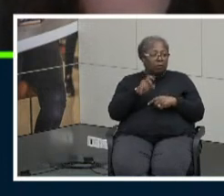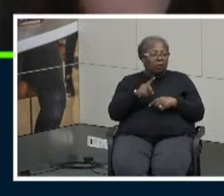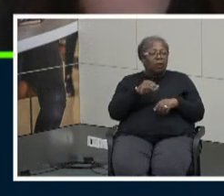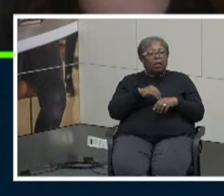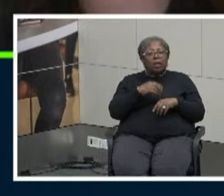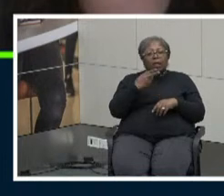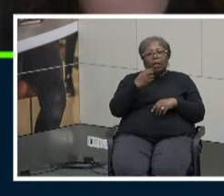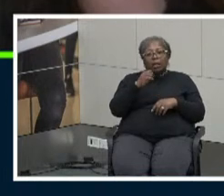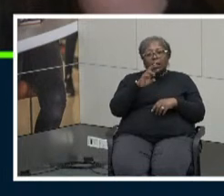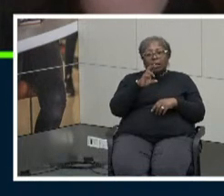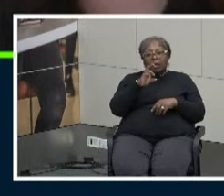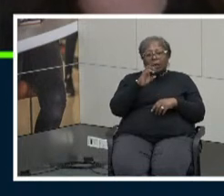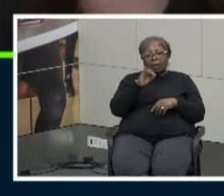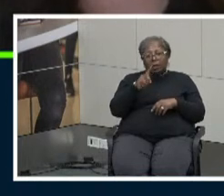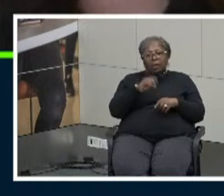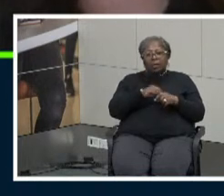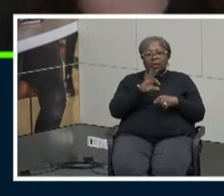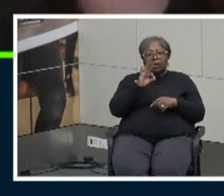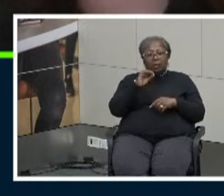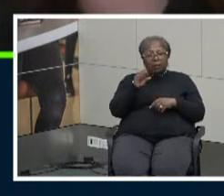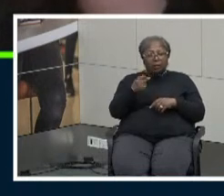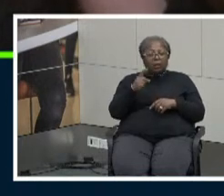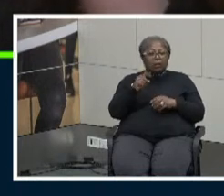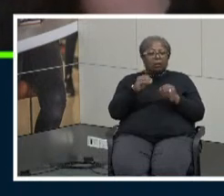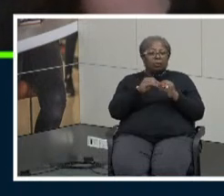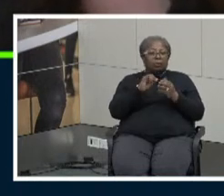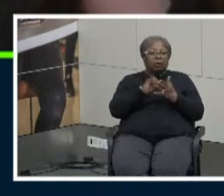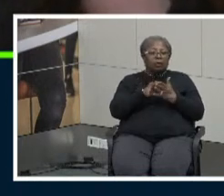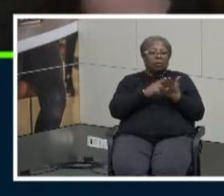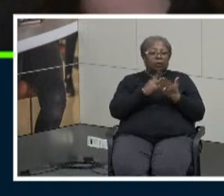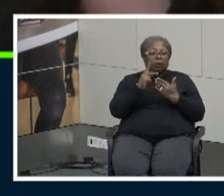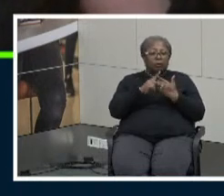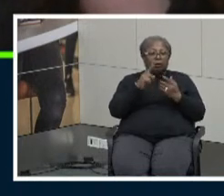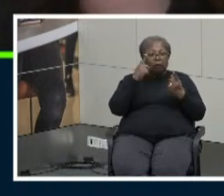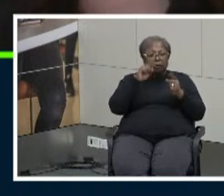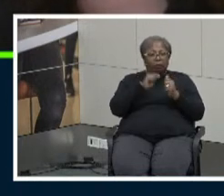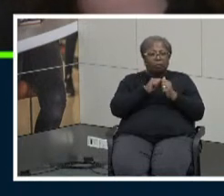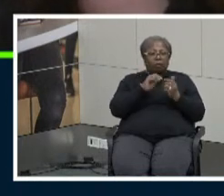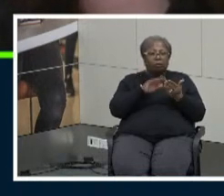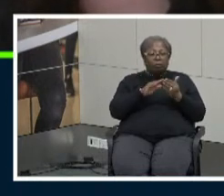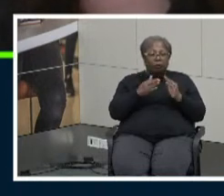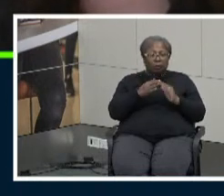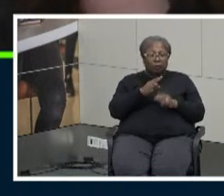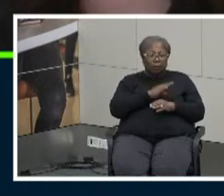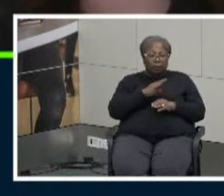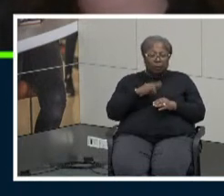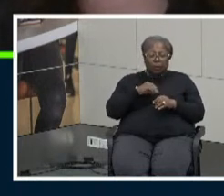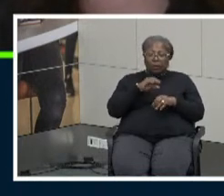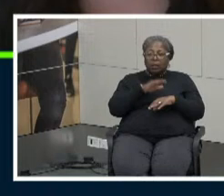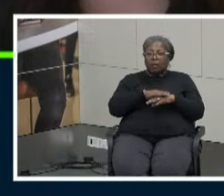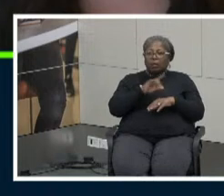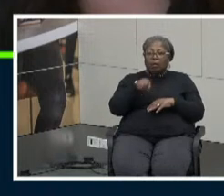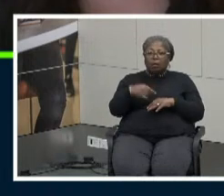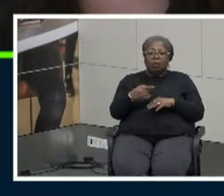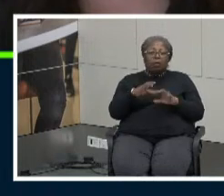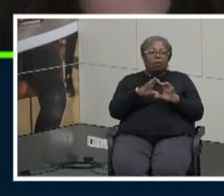Elementary in the 90s we need more of these programs I agree with the community and the board that an English only class should not be added and that the special